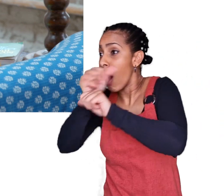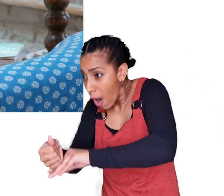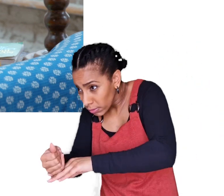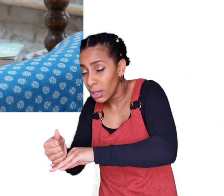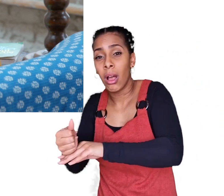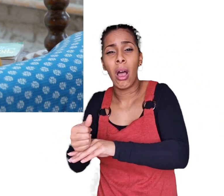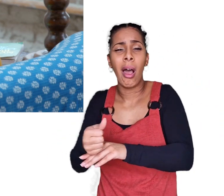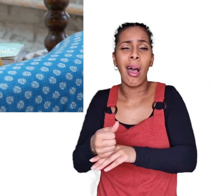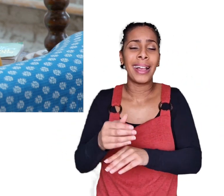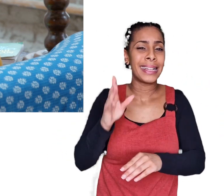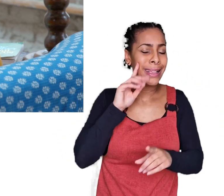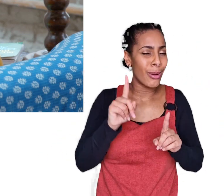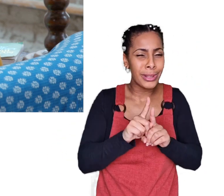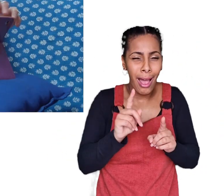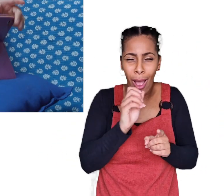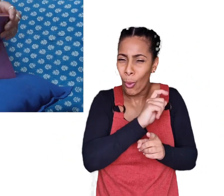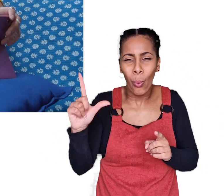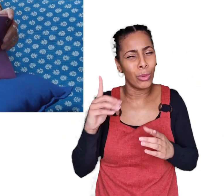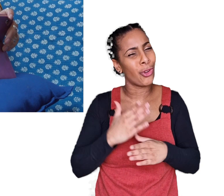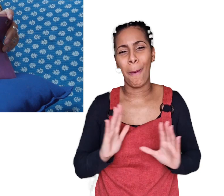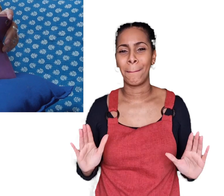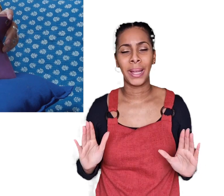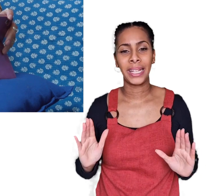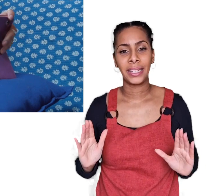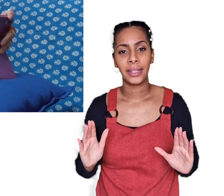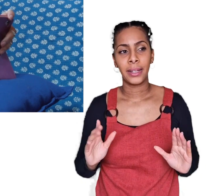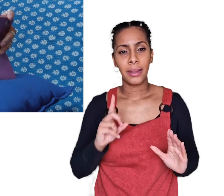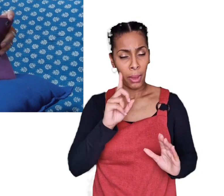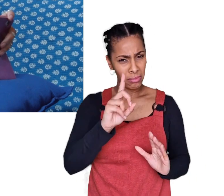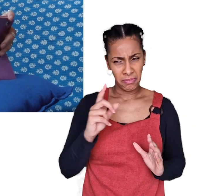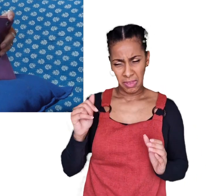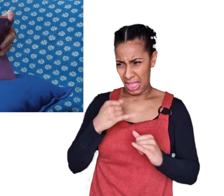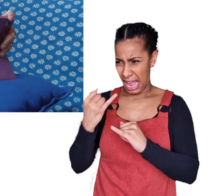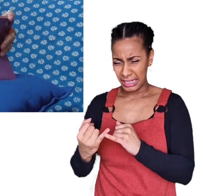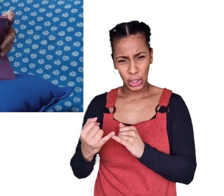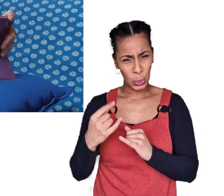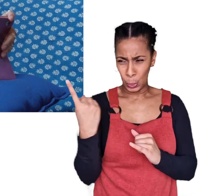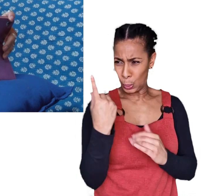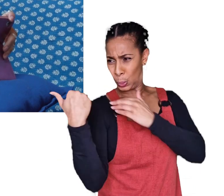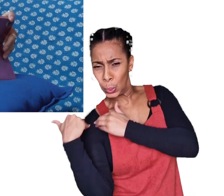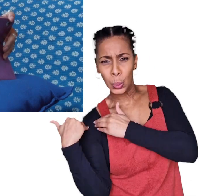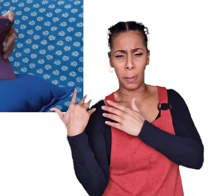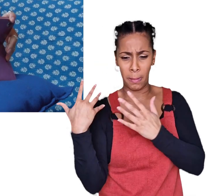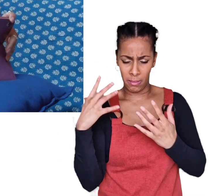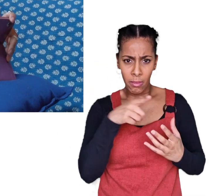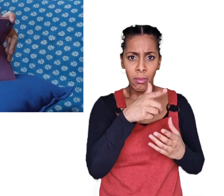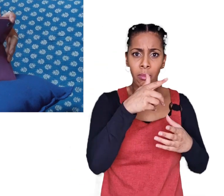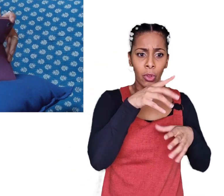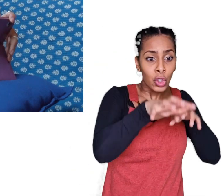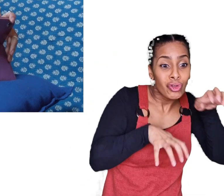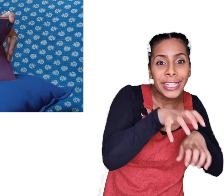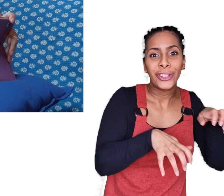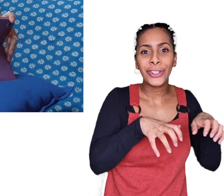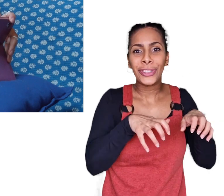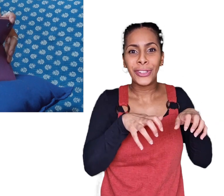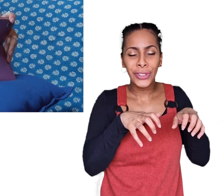like the coolest job ever. When everything's done though, I wonder whose job it is to combine all the creatures that have been created with